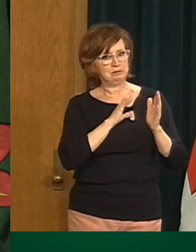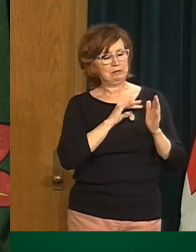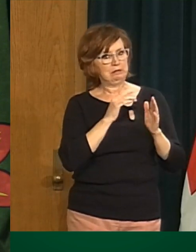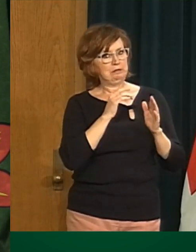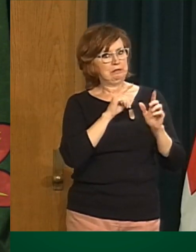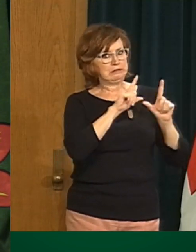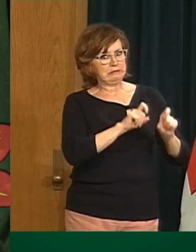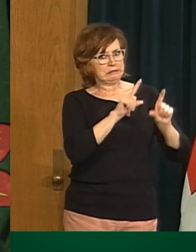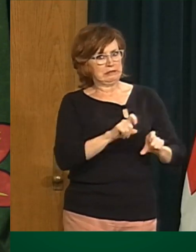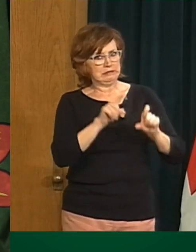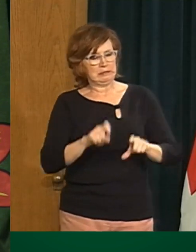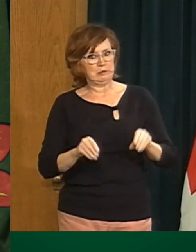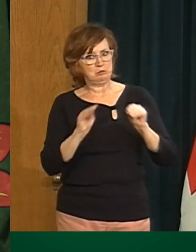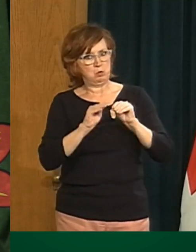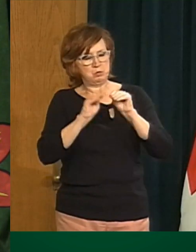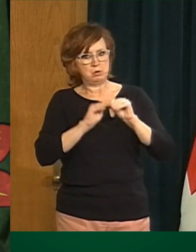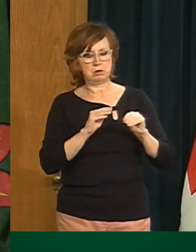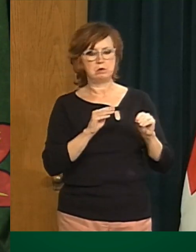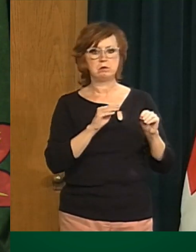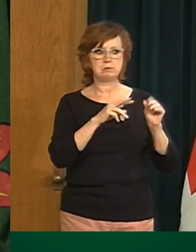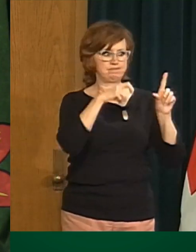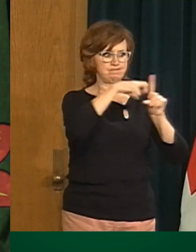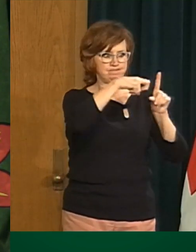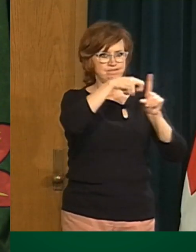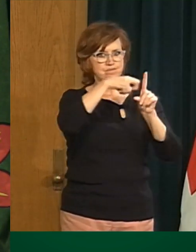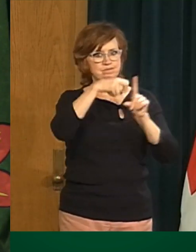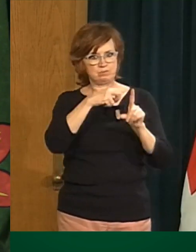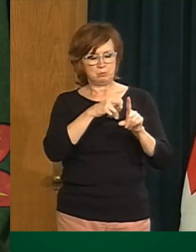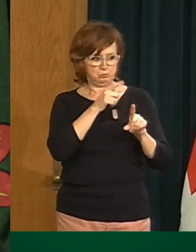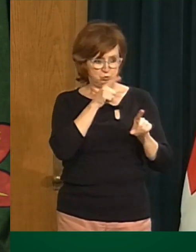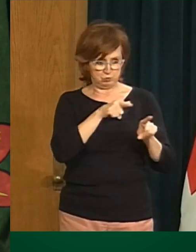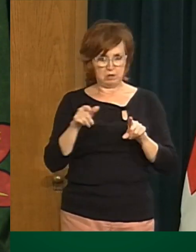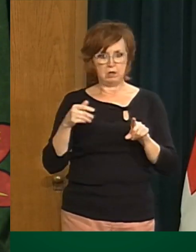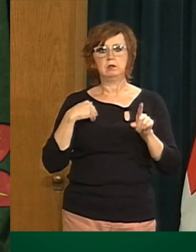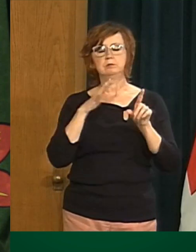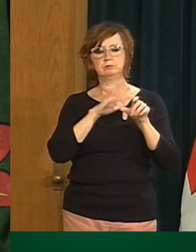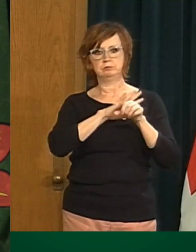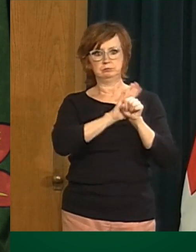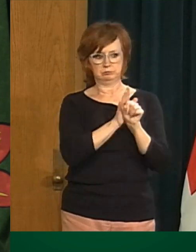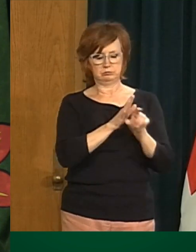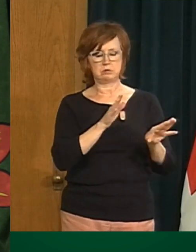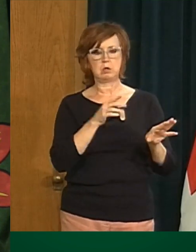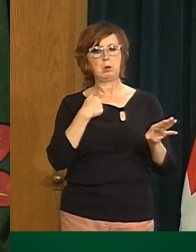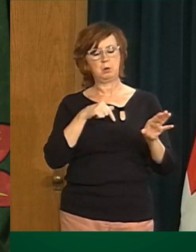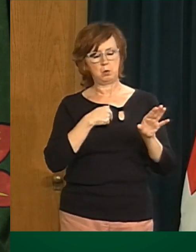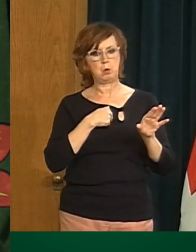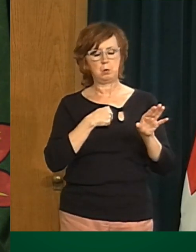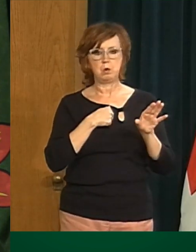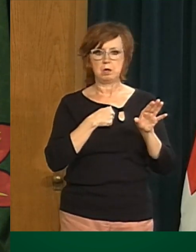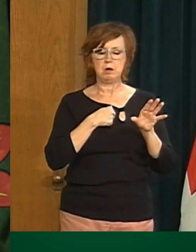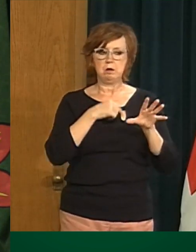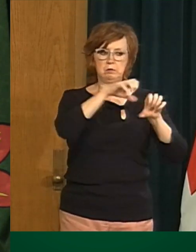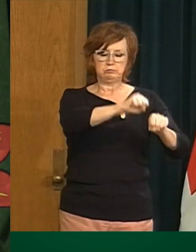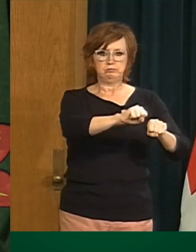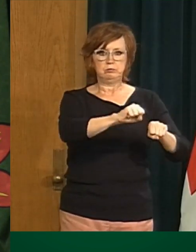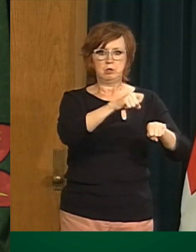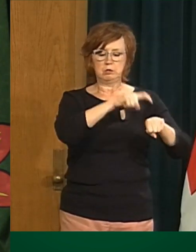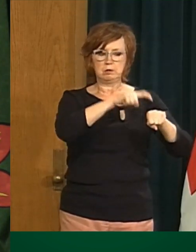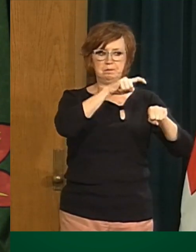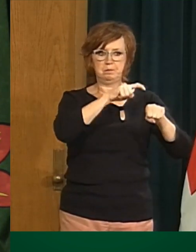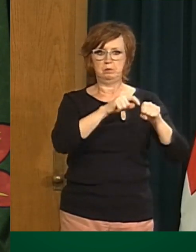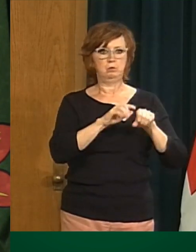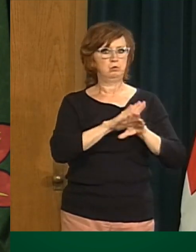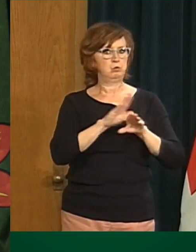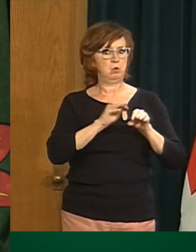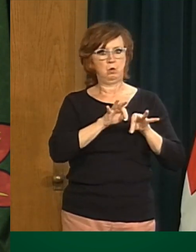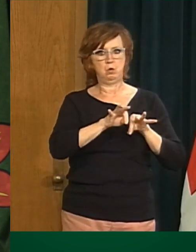finding those who have contracted the virus and ensuring that they have the opportunity to self-isolate and, when needed, receive medical